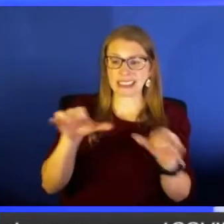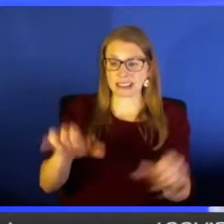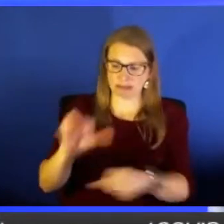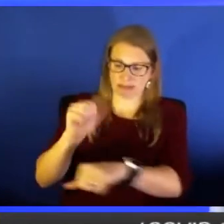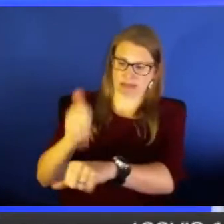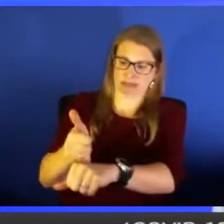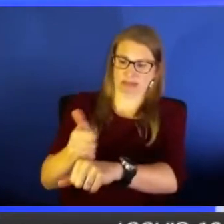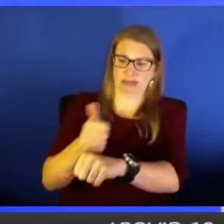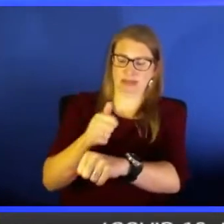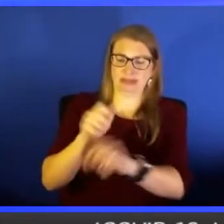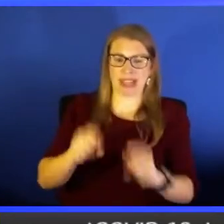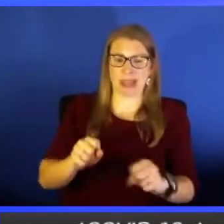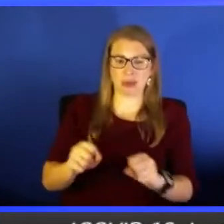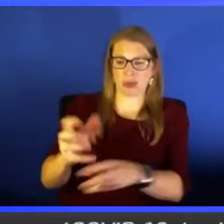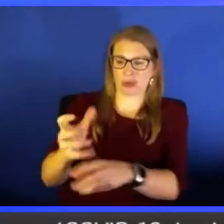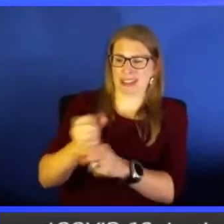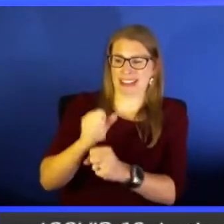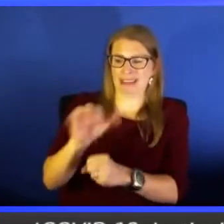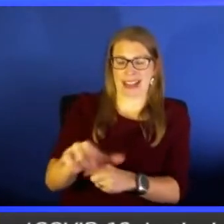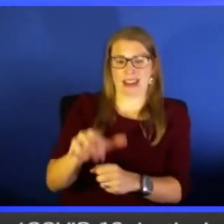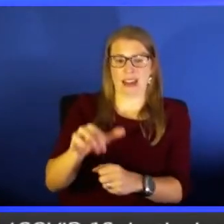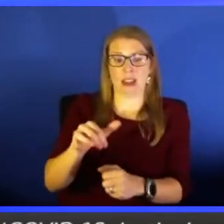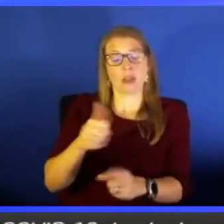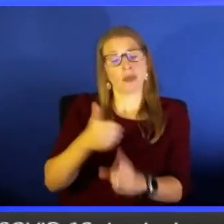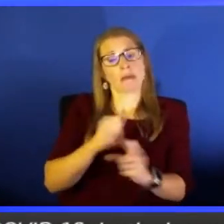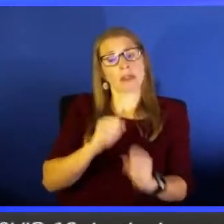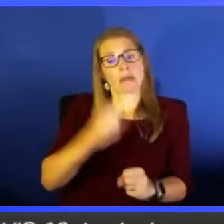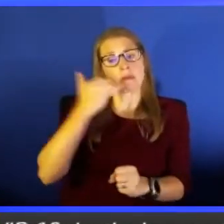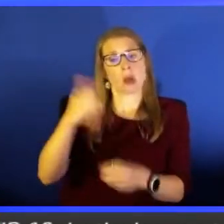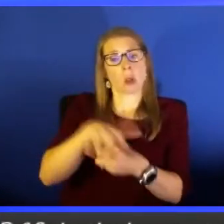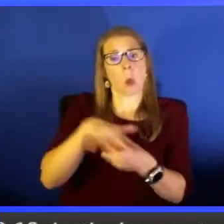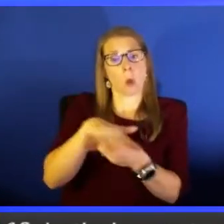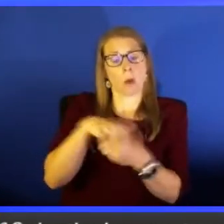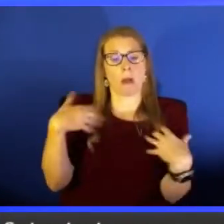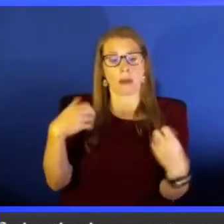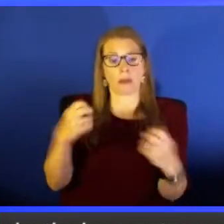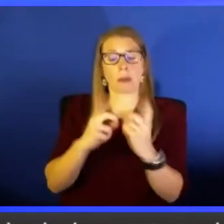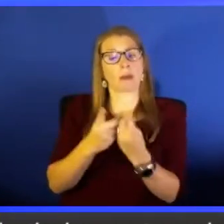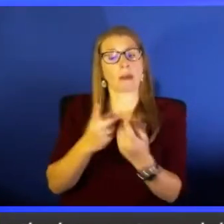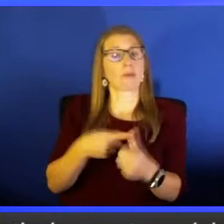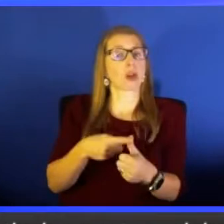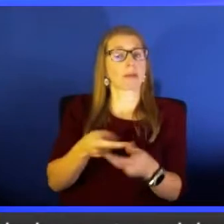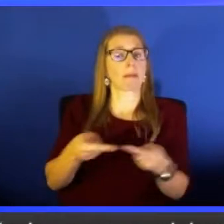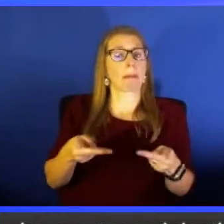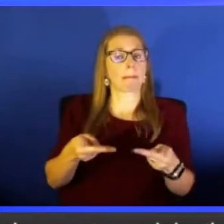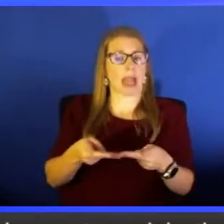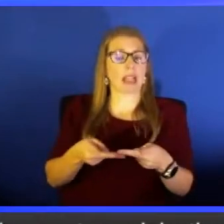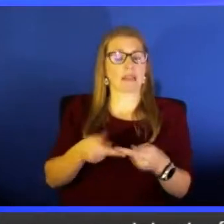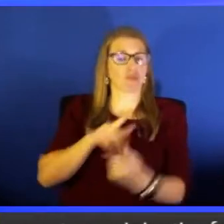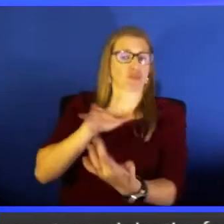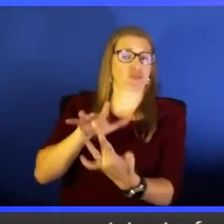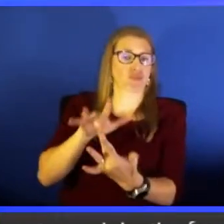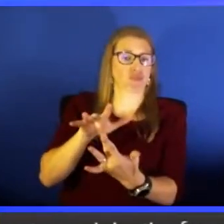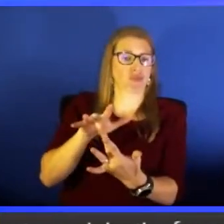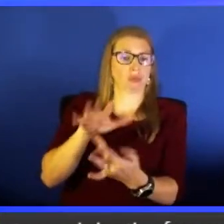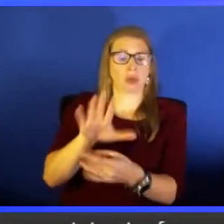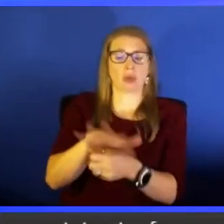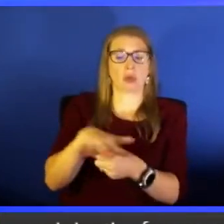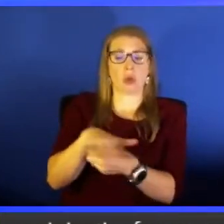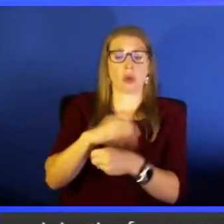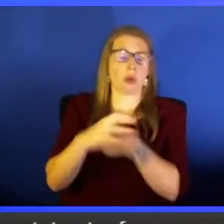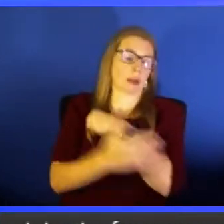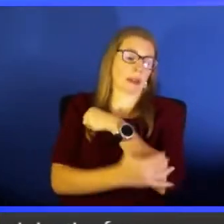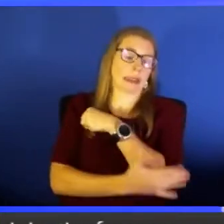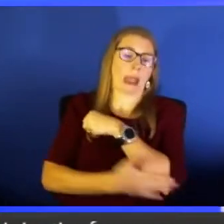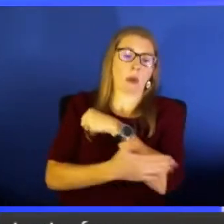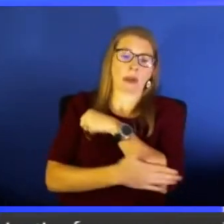that. Certainly you could call the local health department. That would be the first place to go through, is your local or county health department,